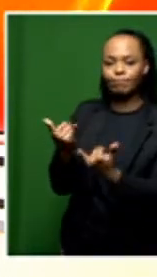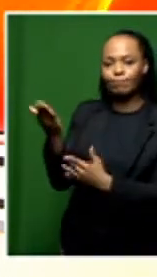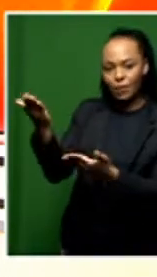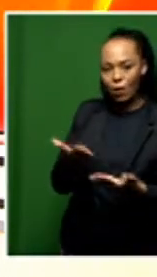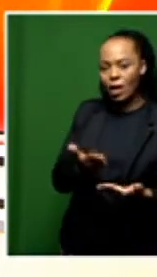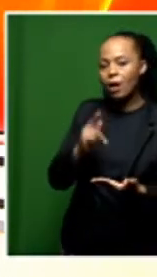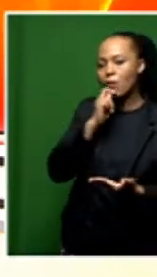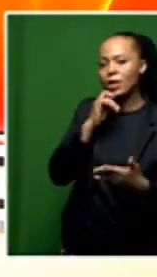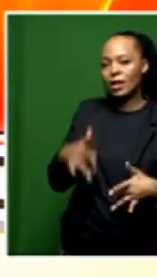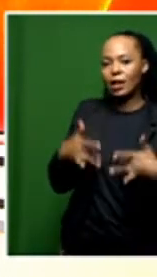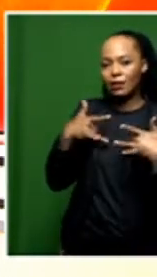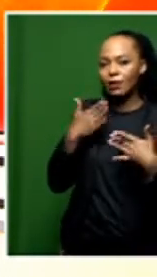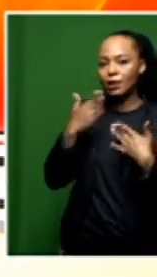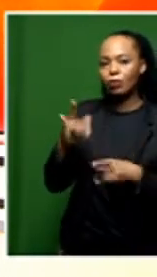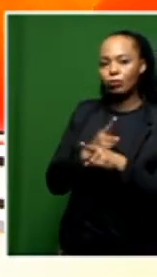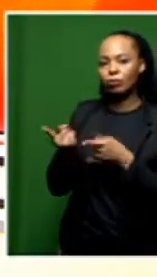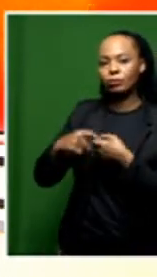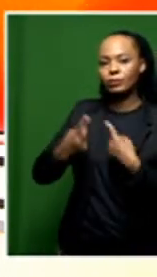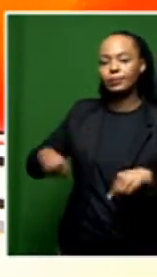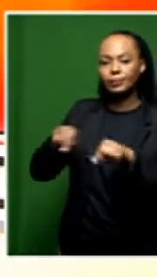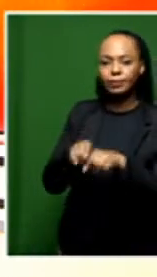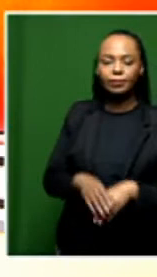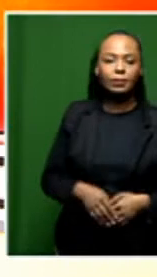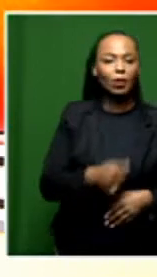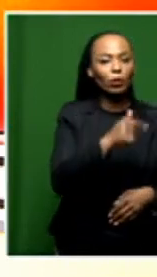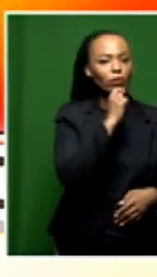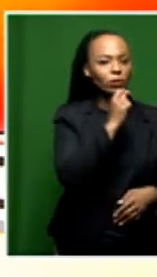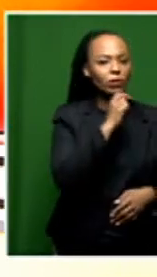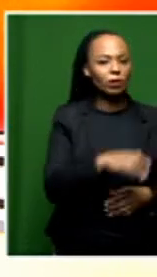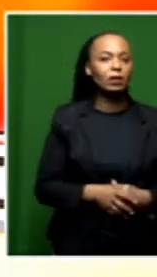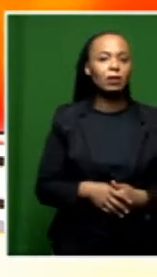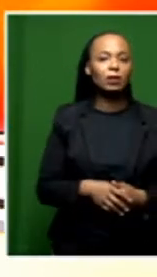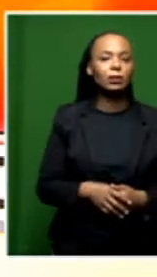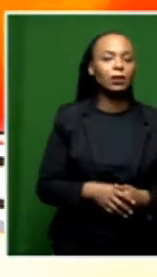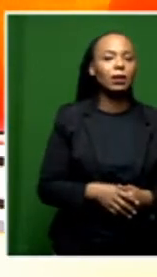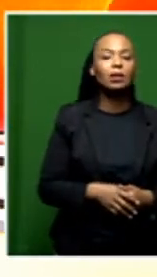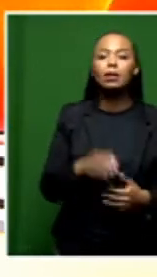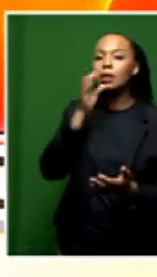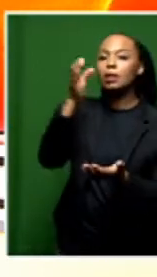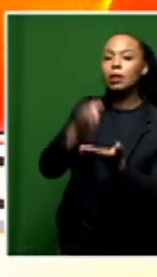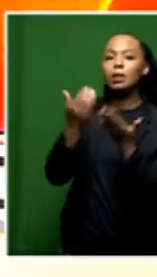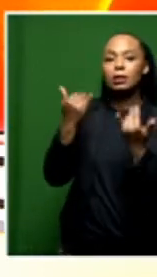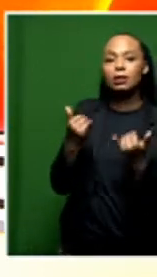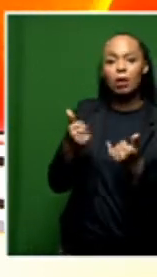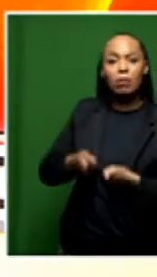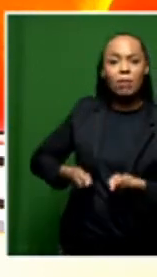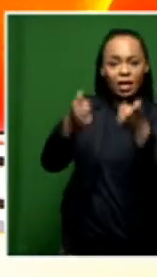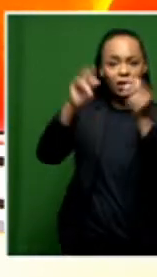us. Welcome to Morning Live. Good morning to you. Can you confirm for us that operations are now back to